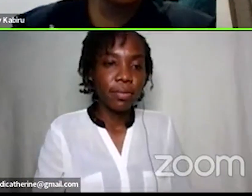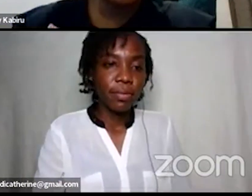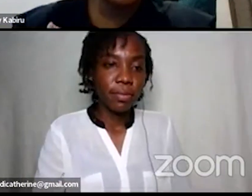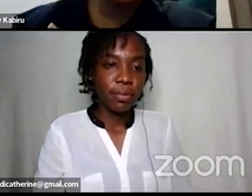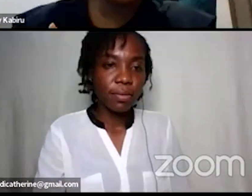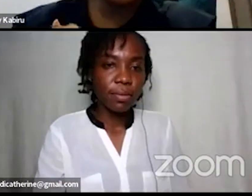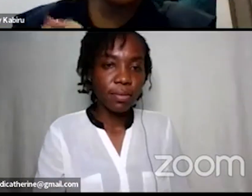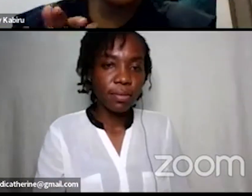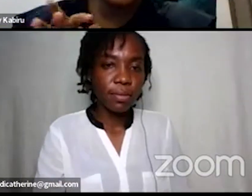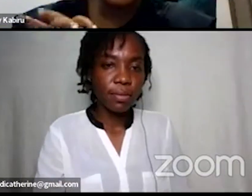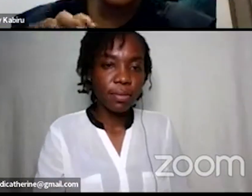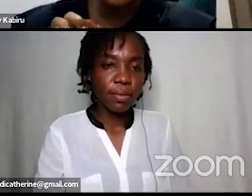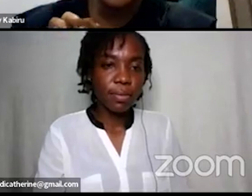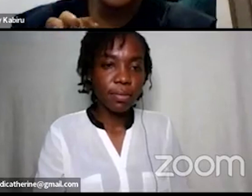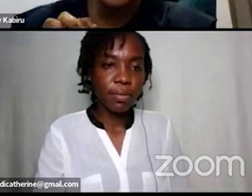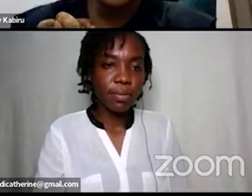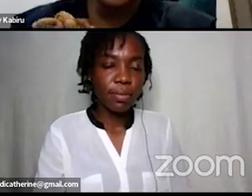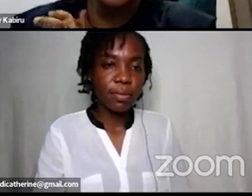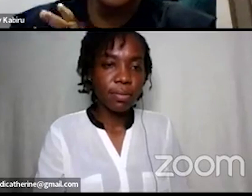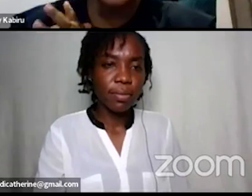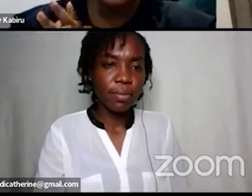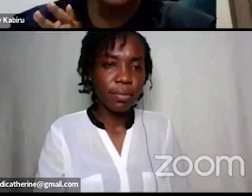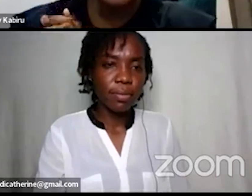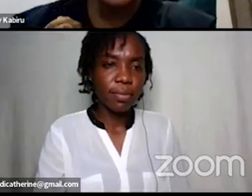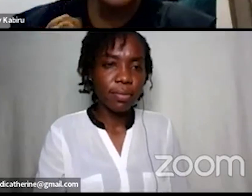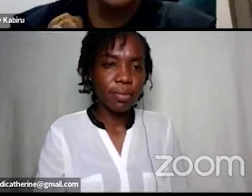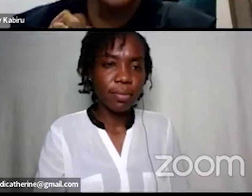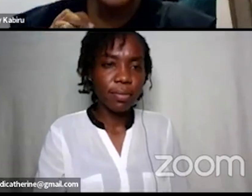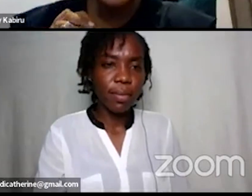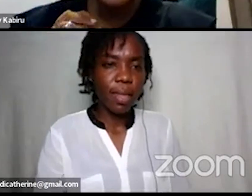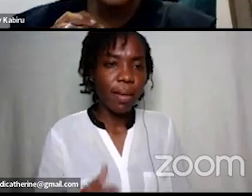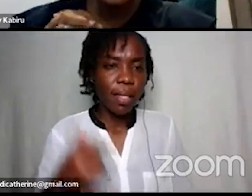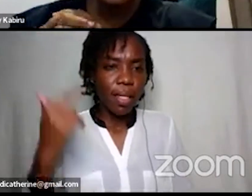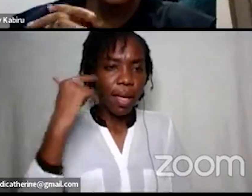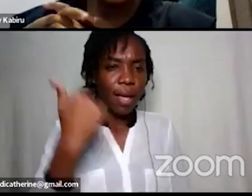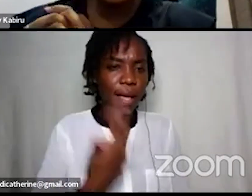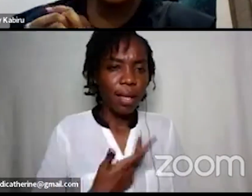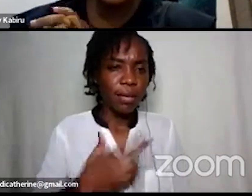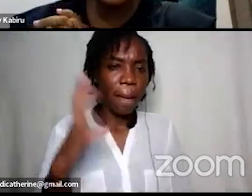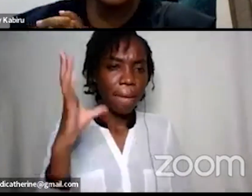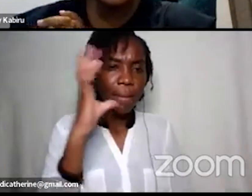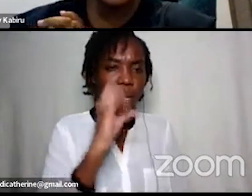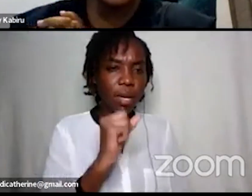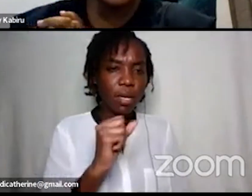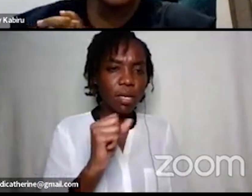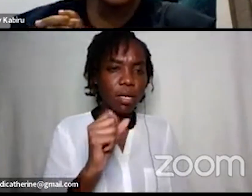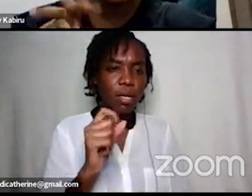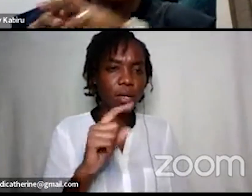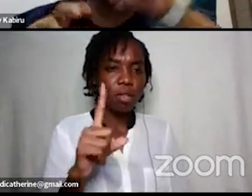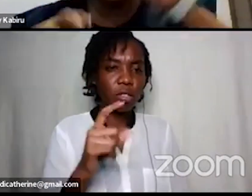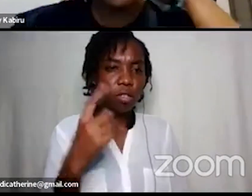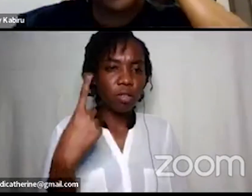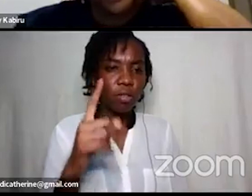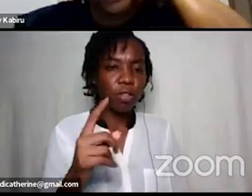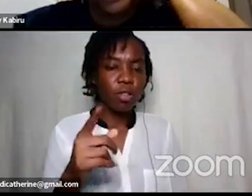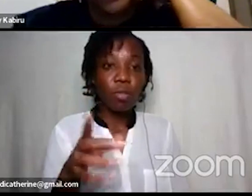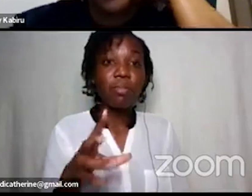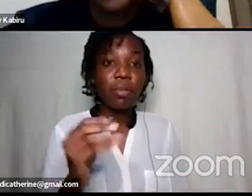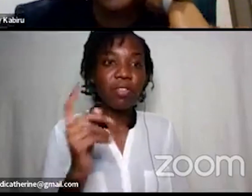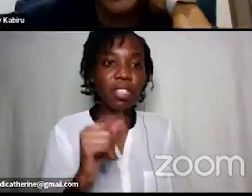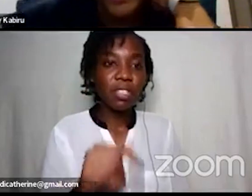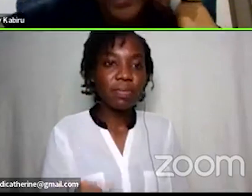All right. I think we missed out on that question I saw you picked it, and I've forgotten